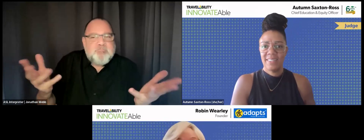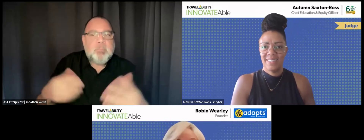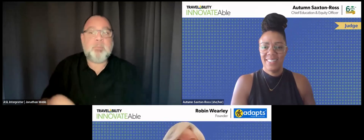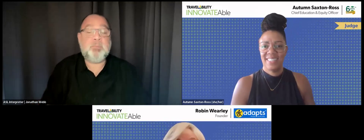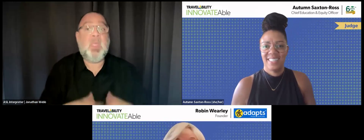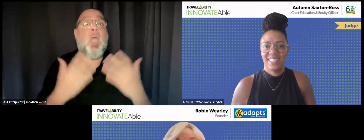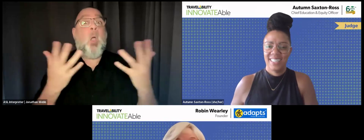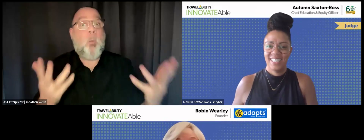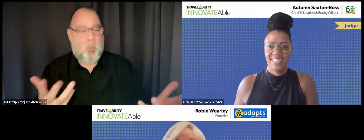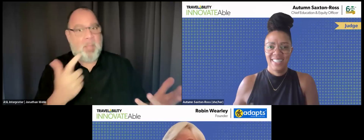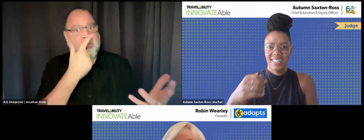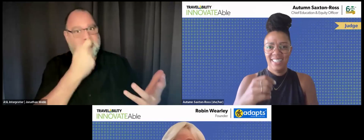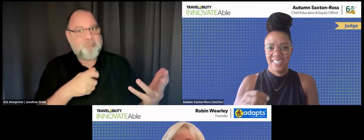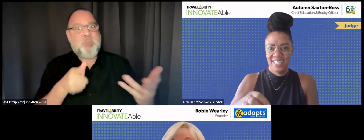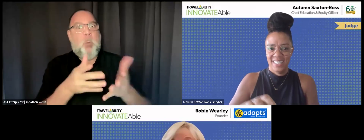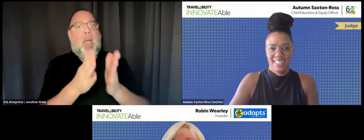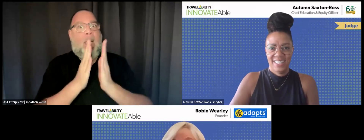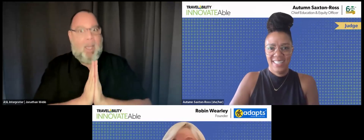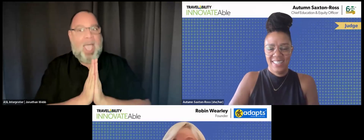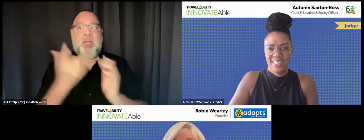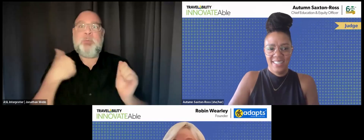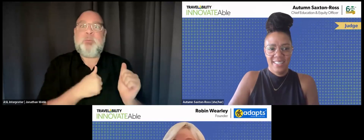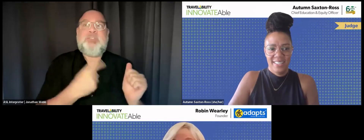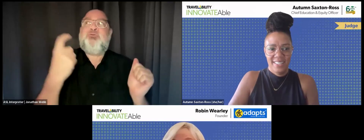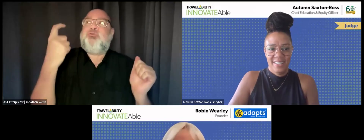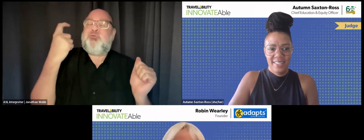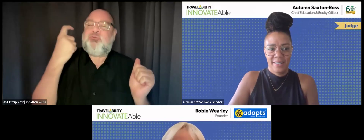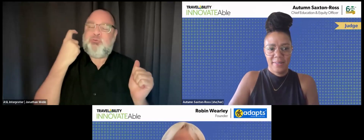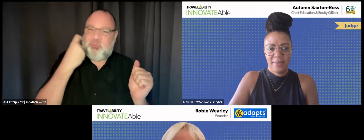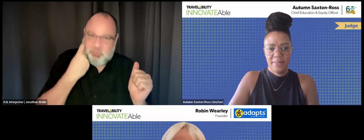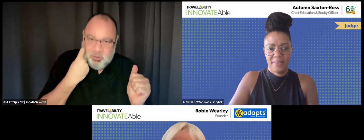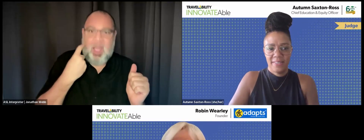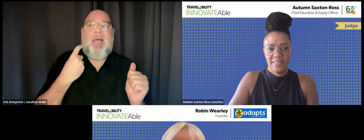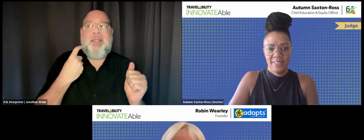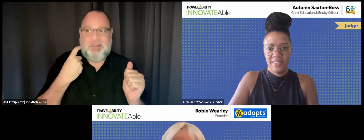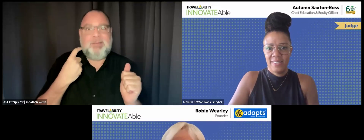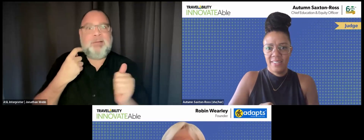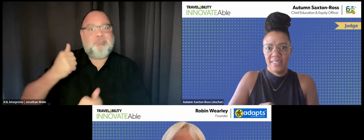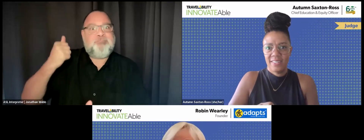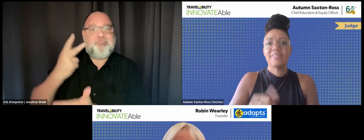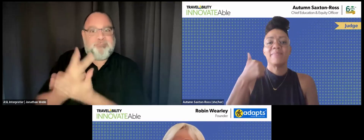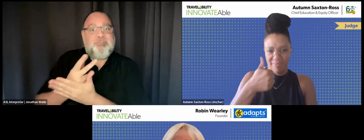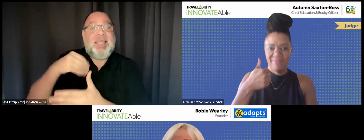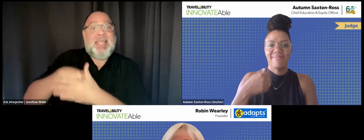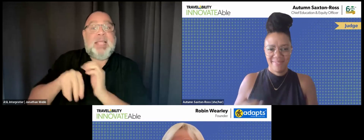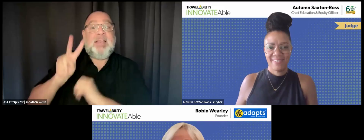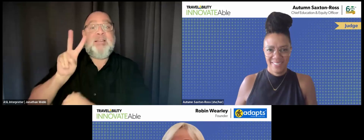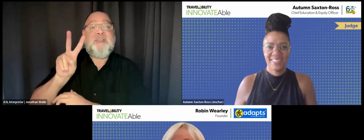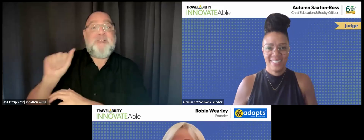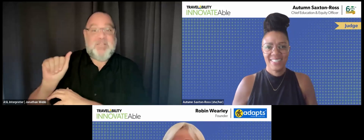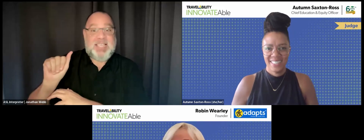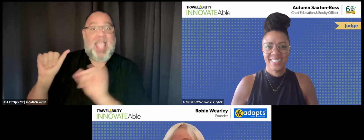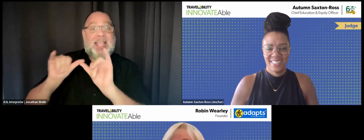Well, interesting you asked that. We just started getting approval in the VA system